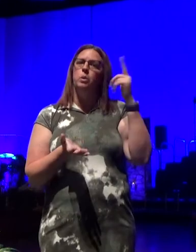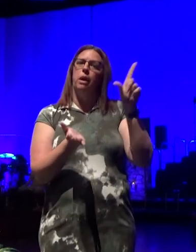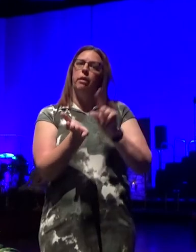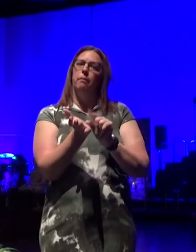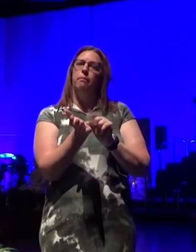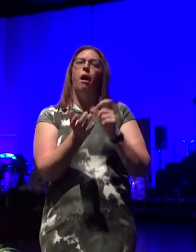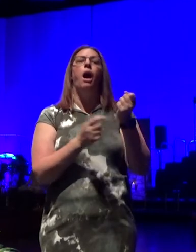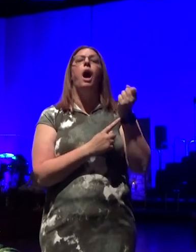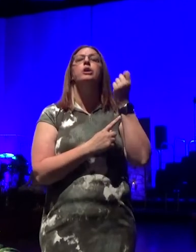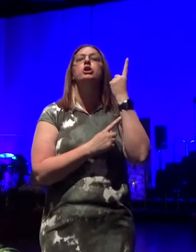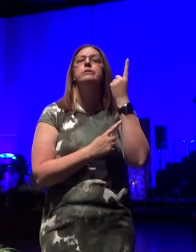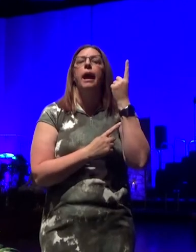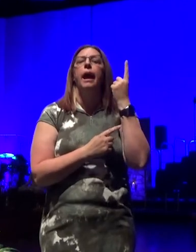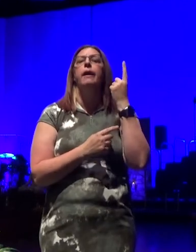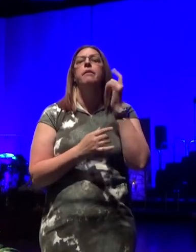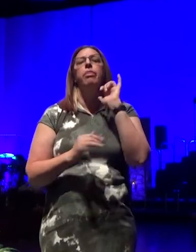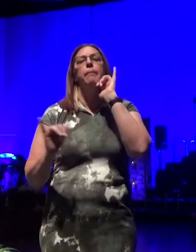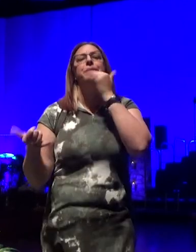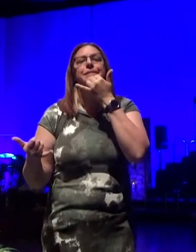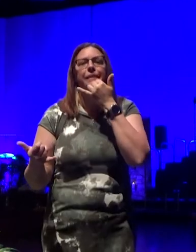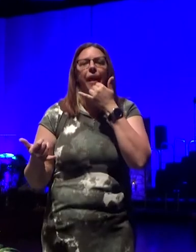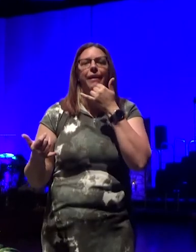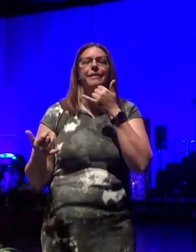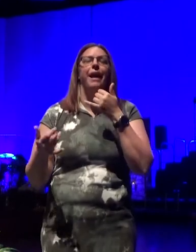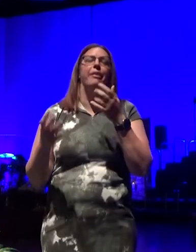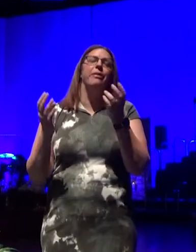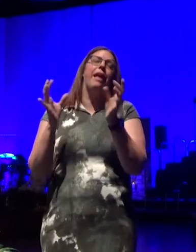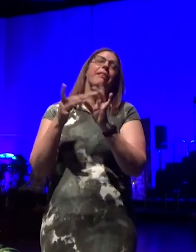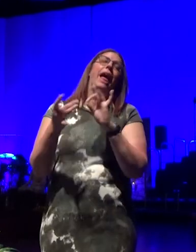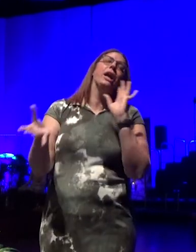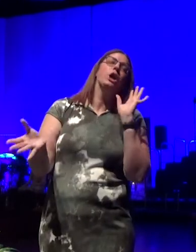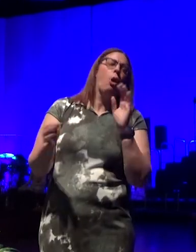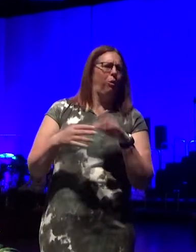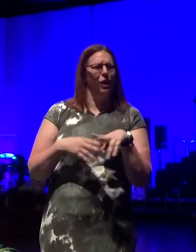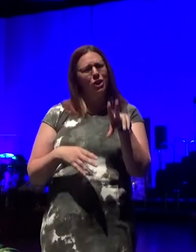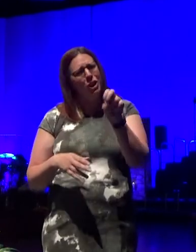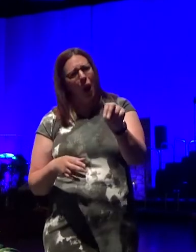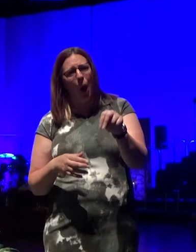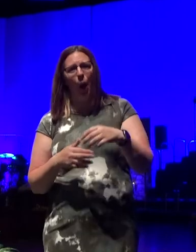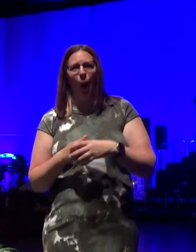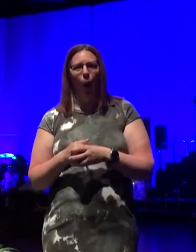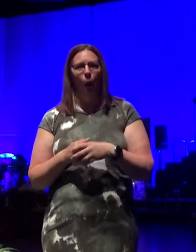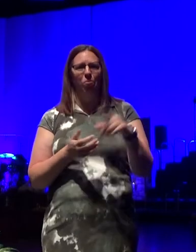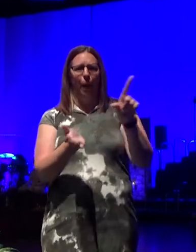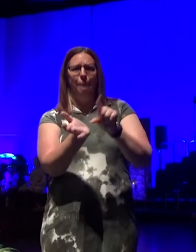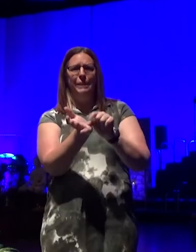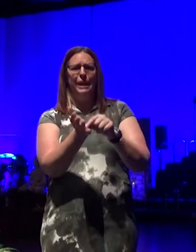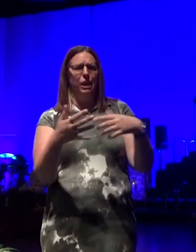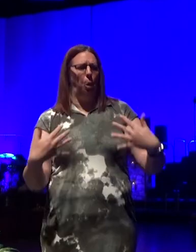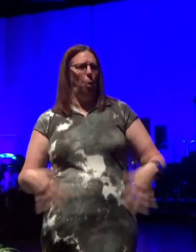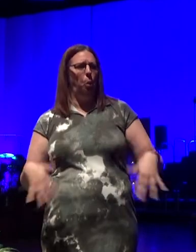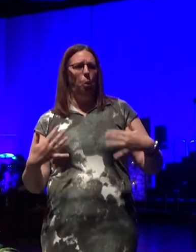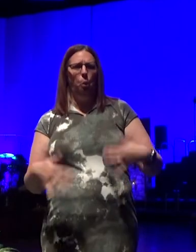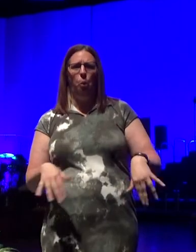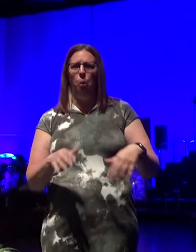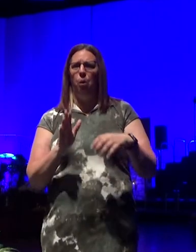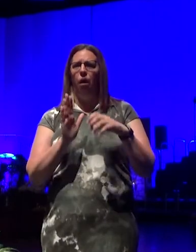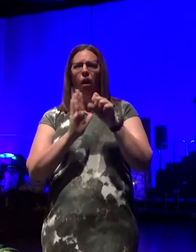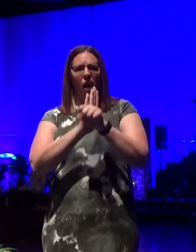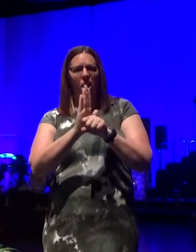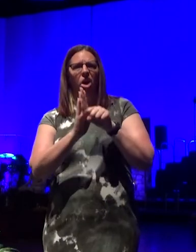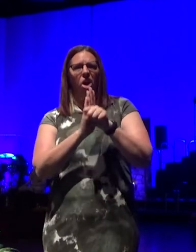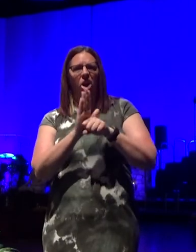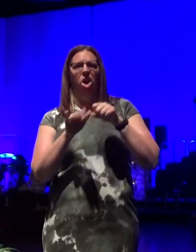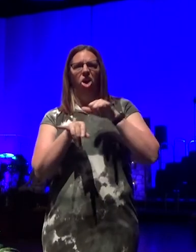it go immediately. No, they did not. They let him have it. For a very long time, and I was just as guilty because